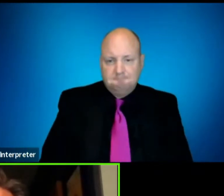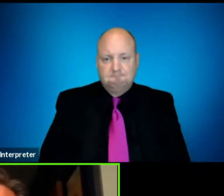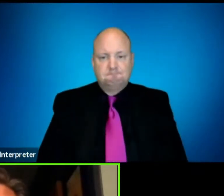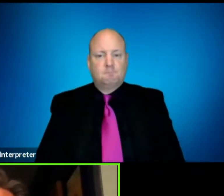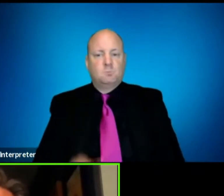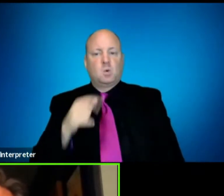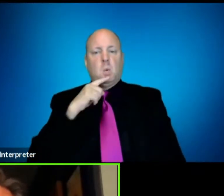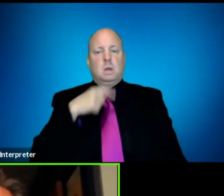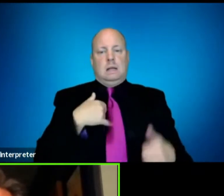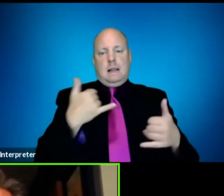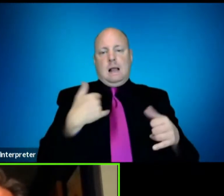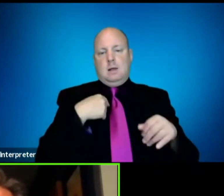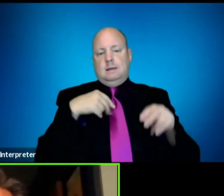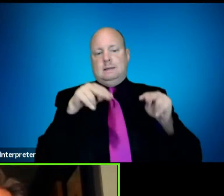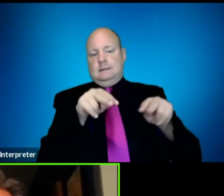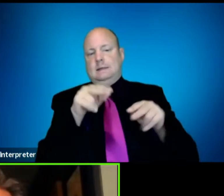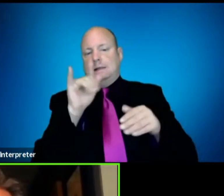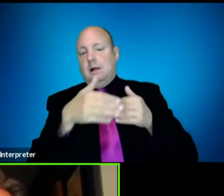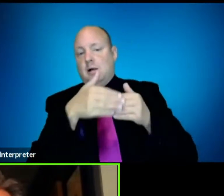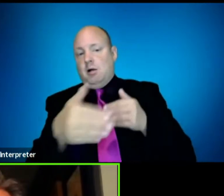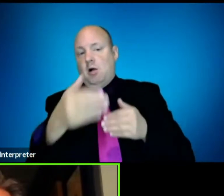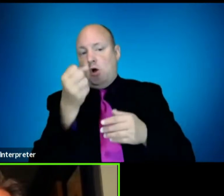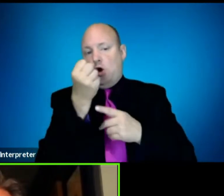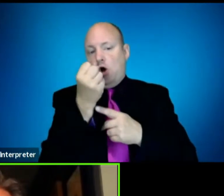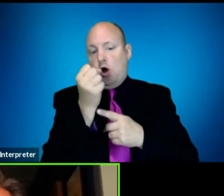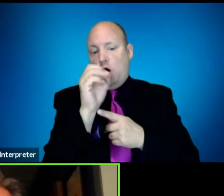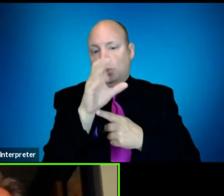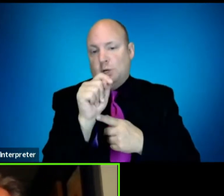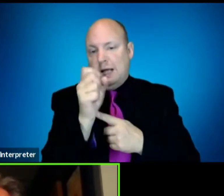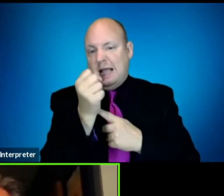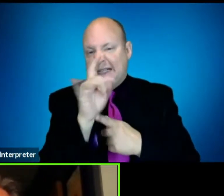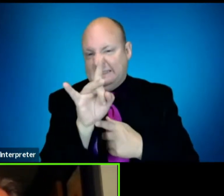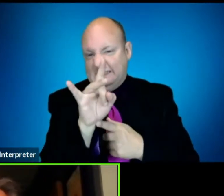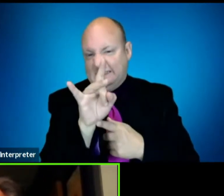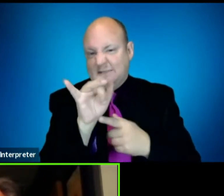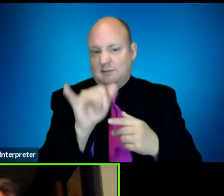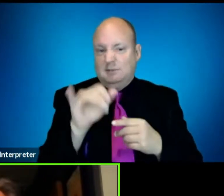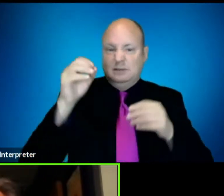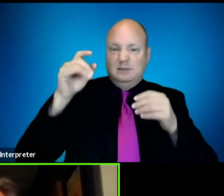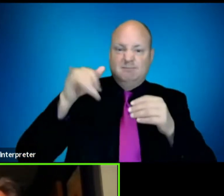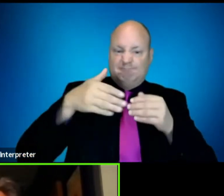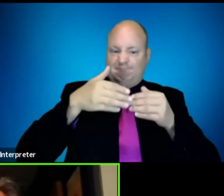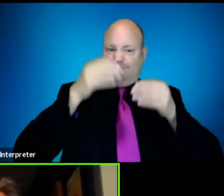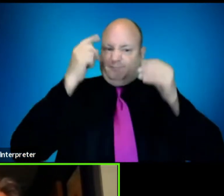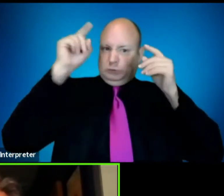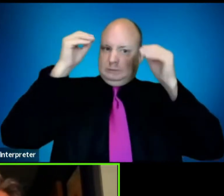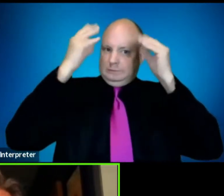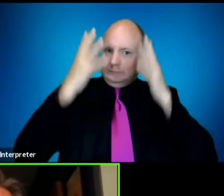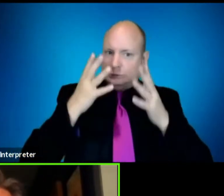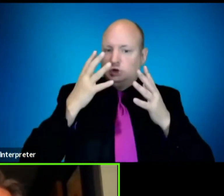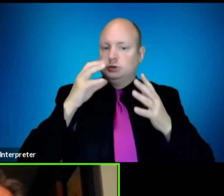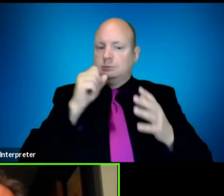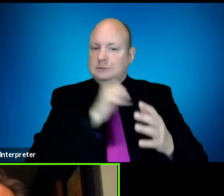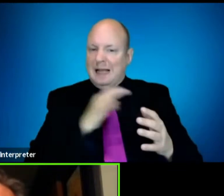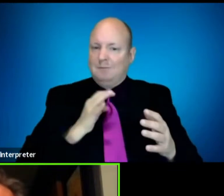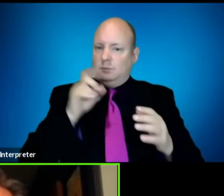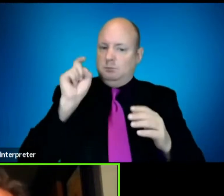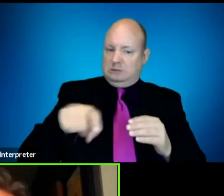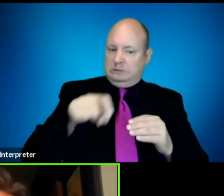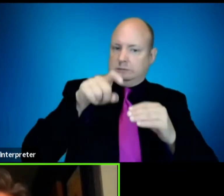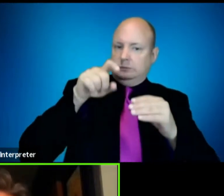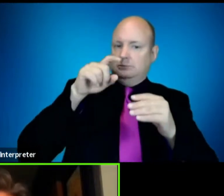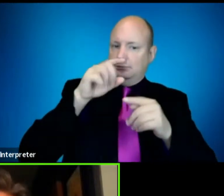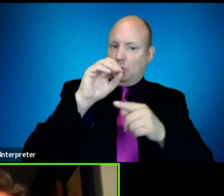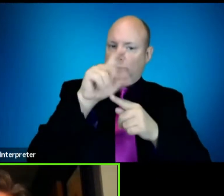18th, encouraging others to get vaccinated and implementing these other protocols. And we'll keep all options on the table and perhaps look at